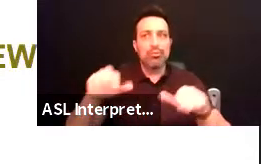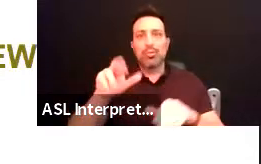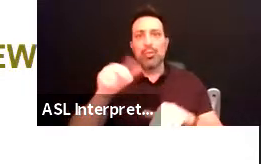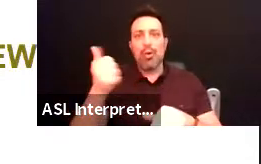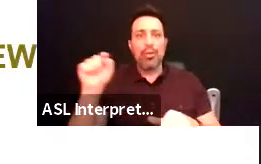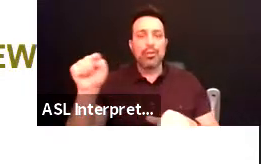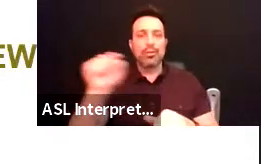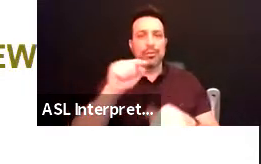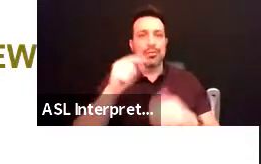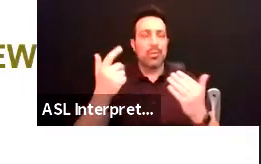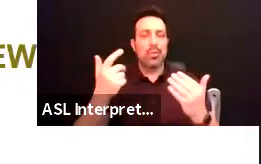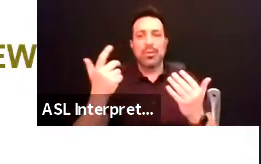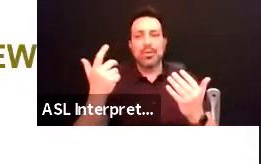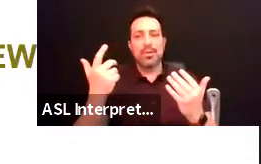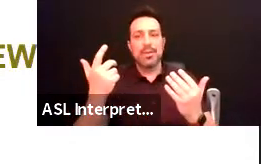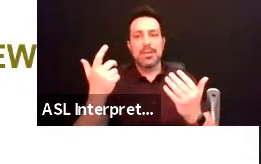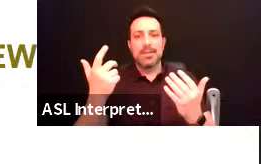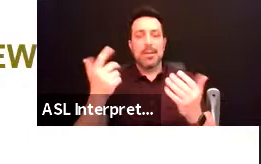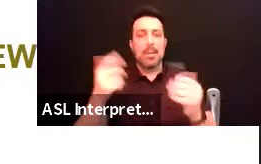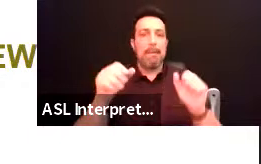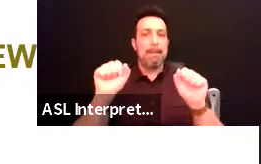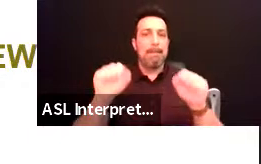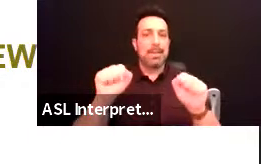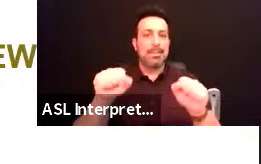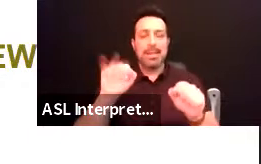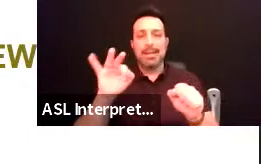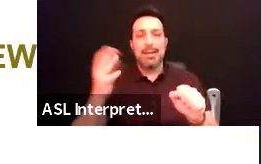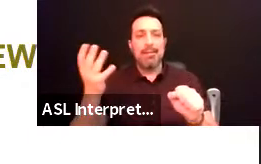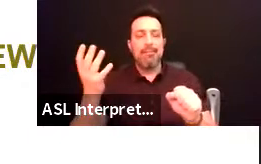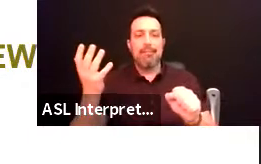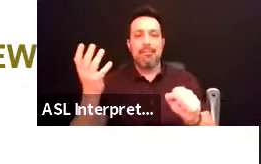having the possibility of some